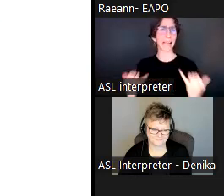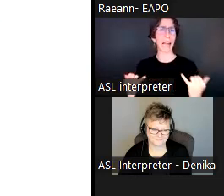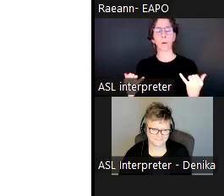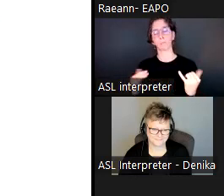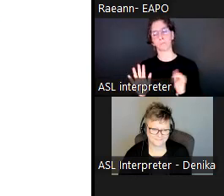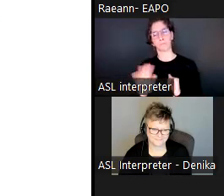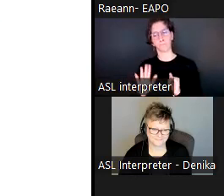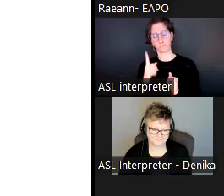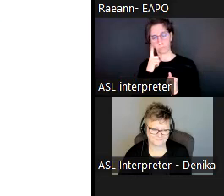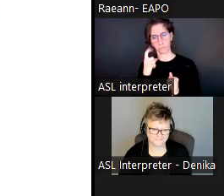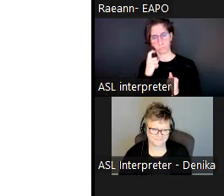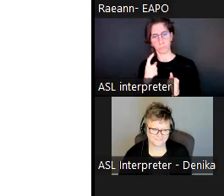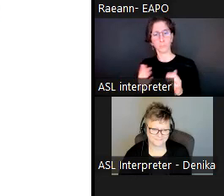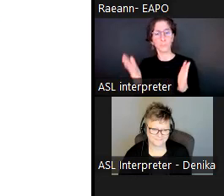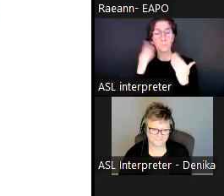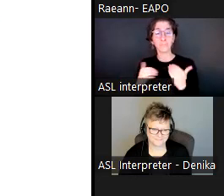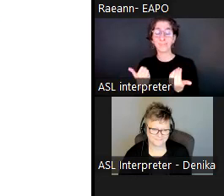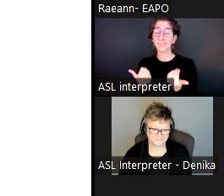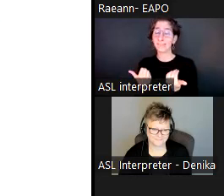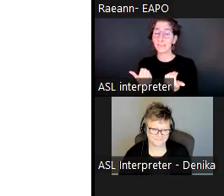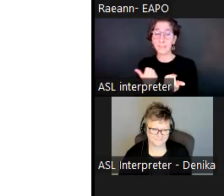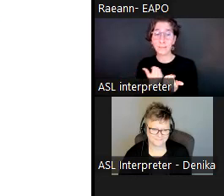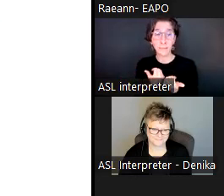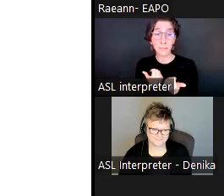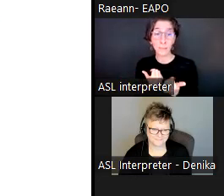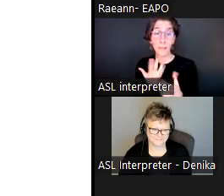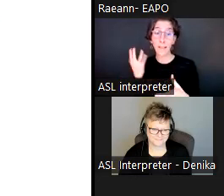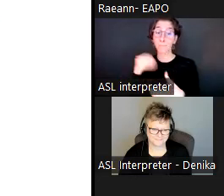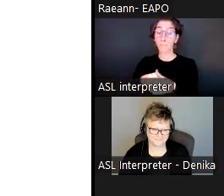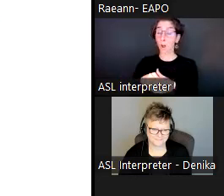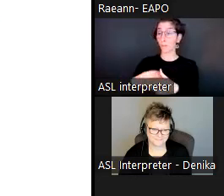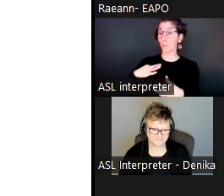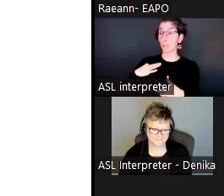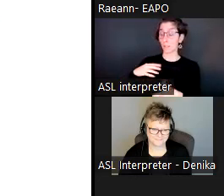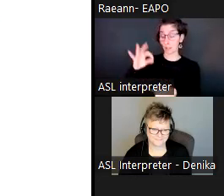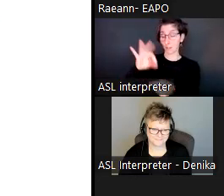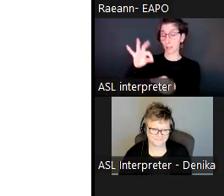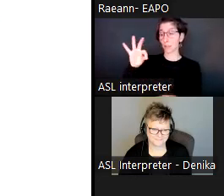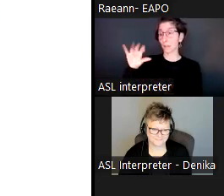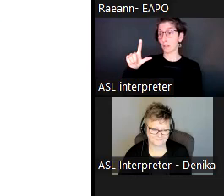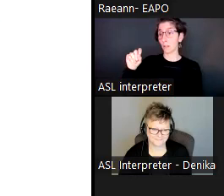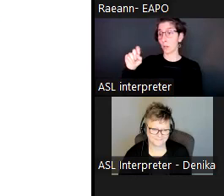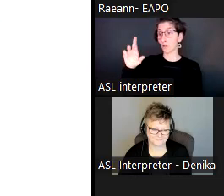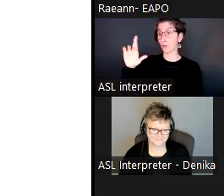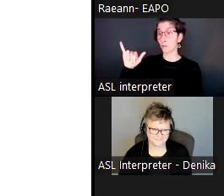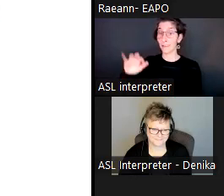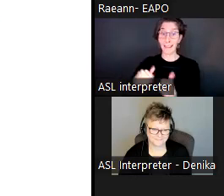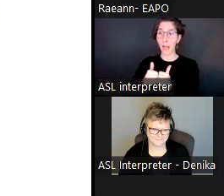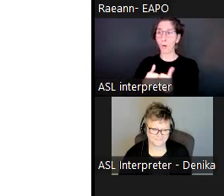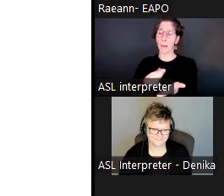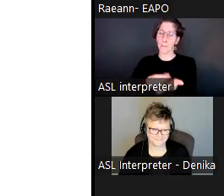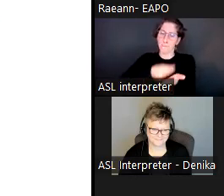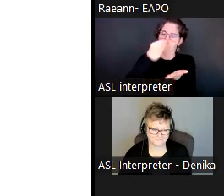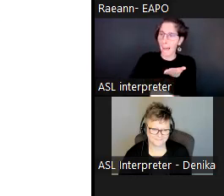And remember, the only way to participate in a lottery is to purchase a ticket. A ticket cannot be purchased on